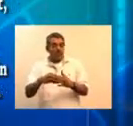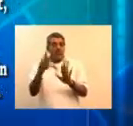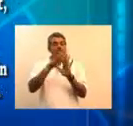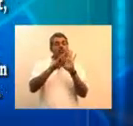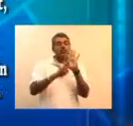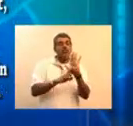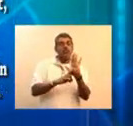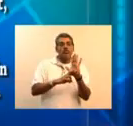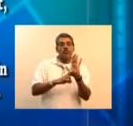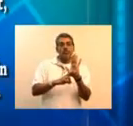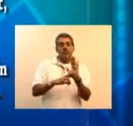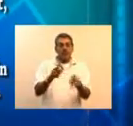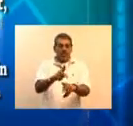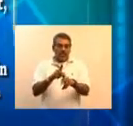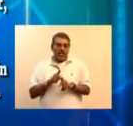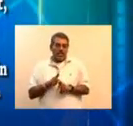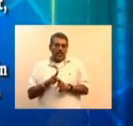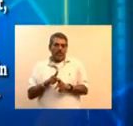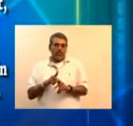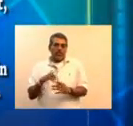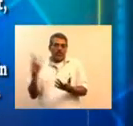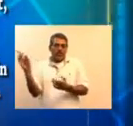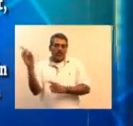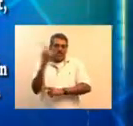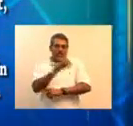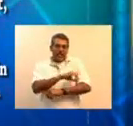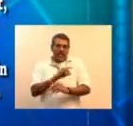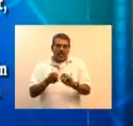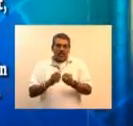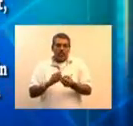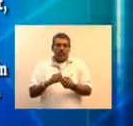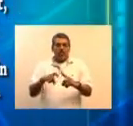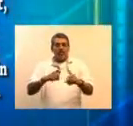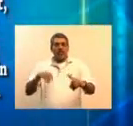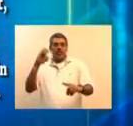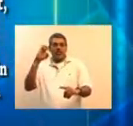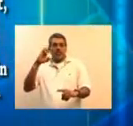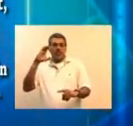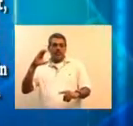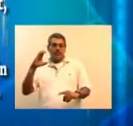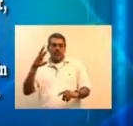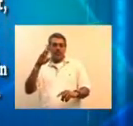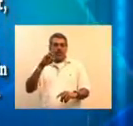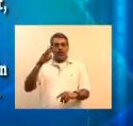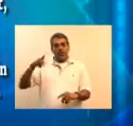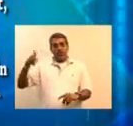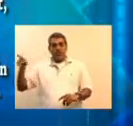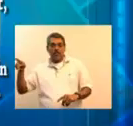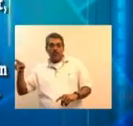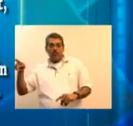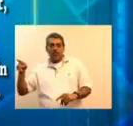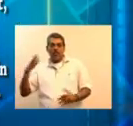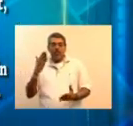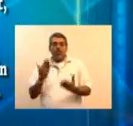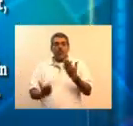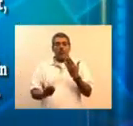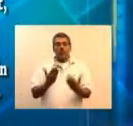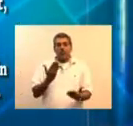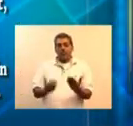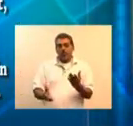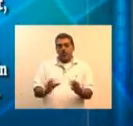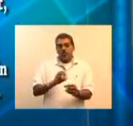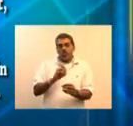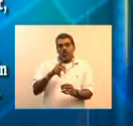still comply with all instructions given by the court, including timelines set by the court in the Environmental